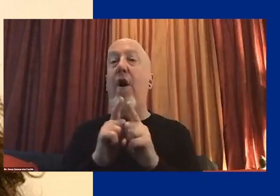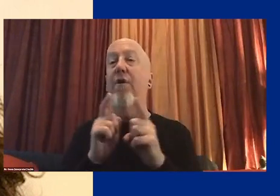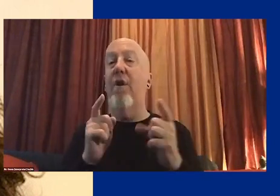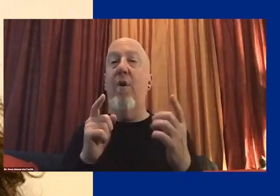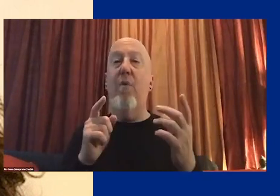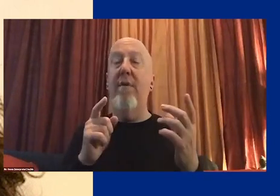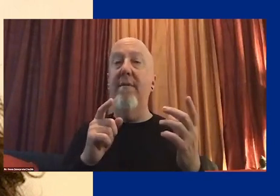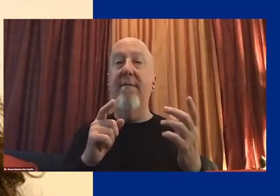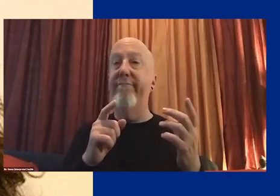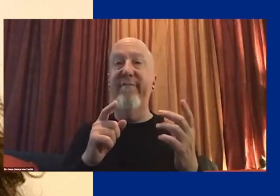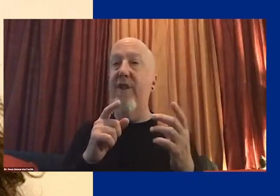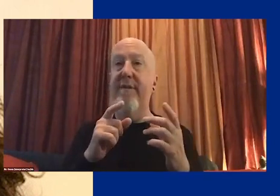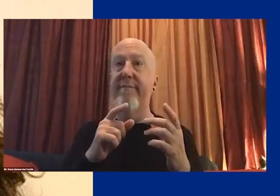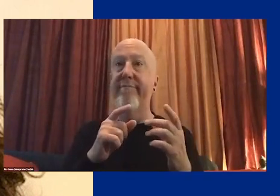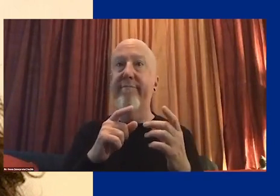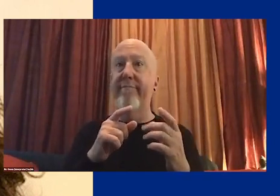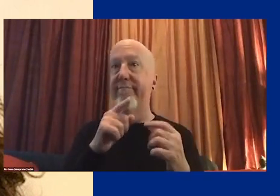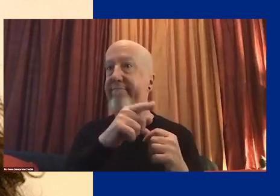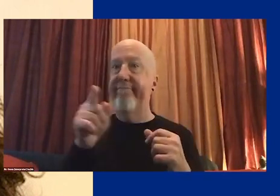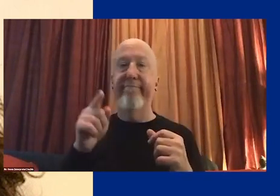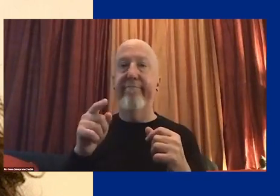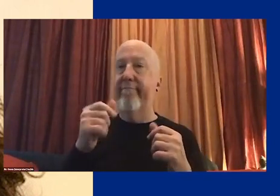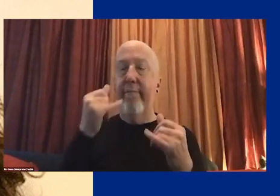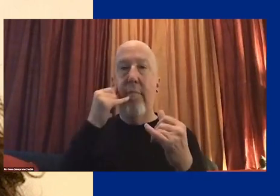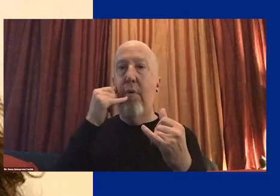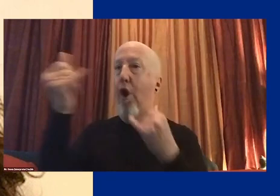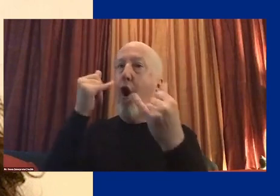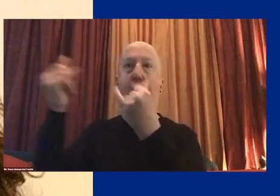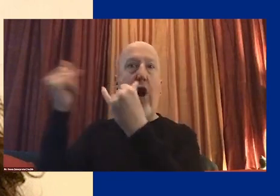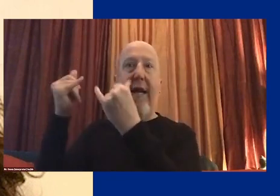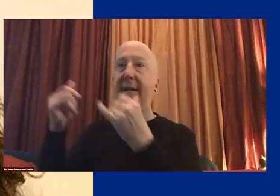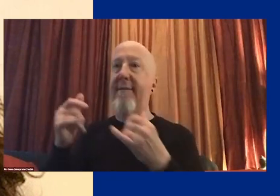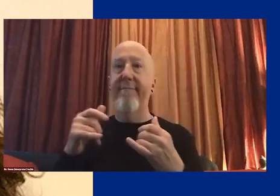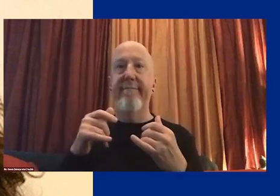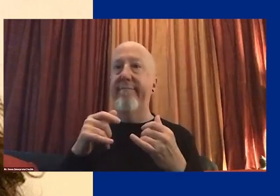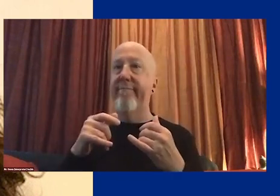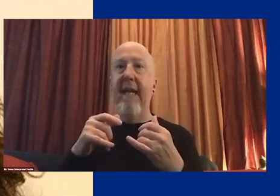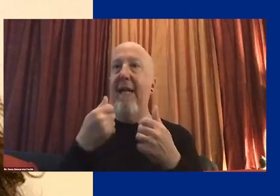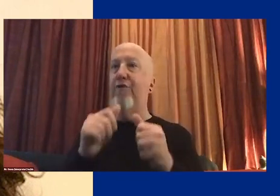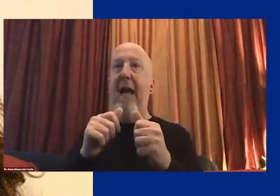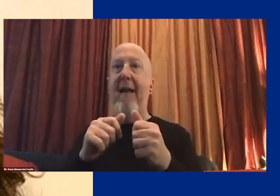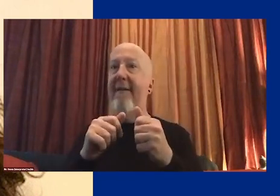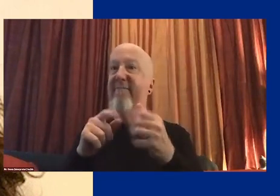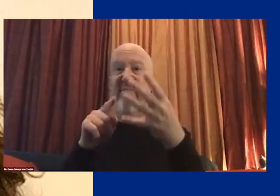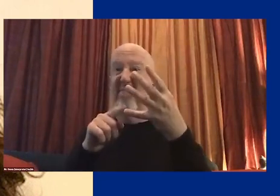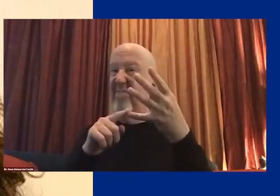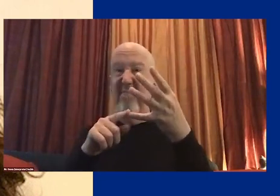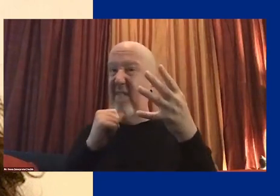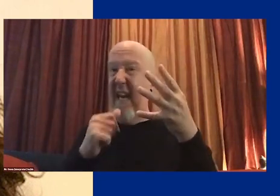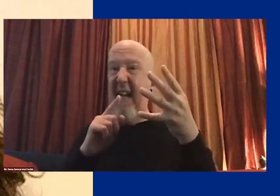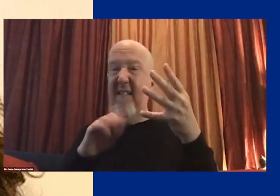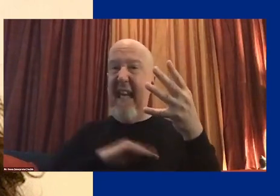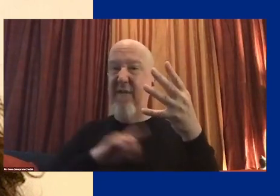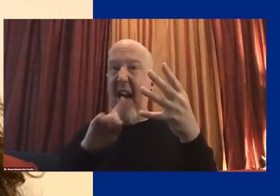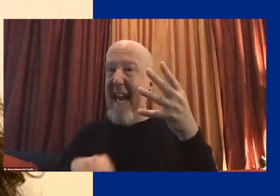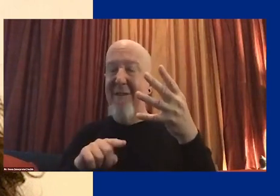just keep calling people in the different bureaucracies and go up the chain and just try and advocate. I hope